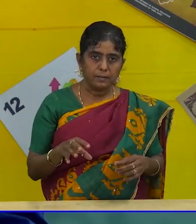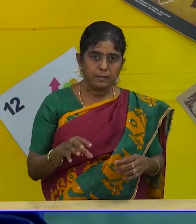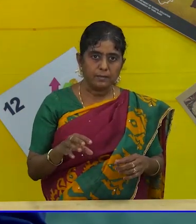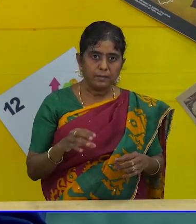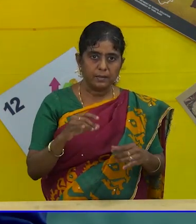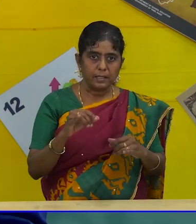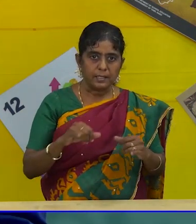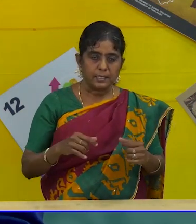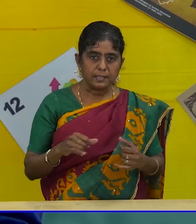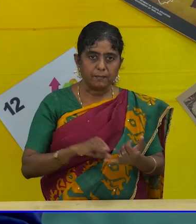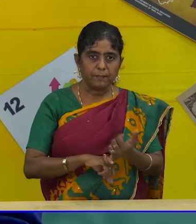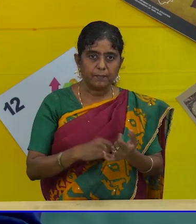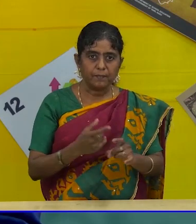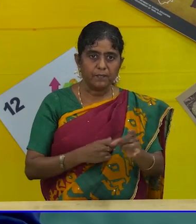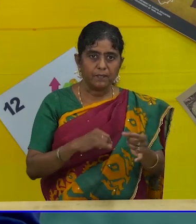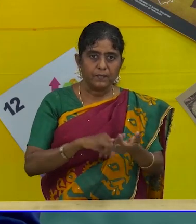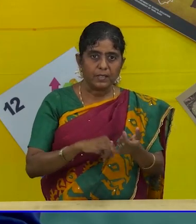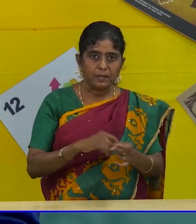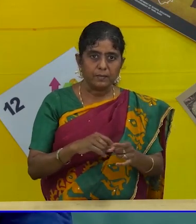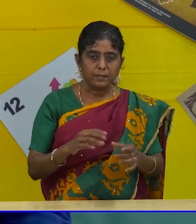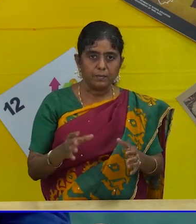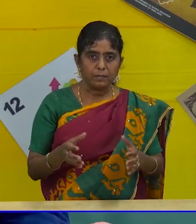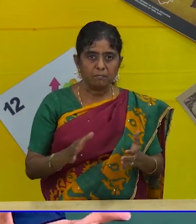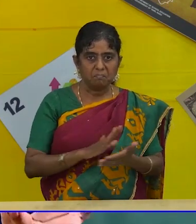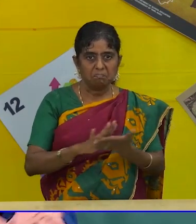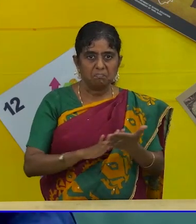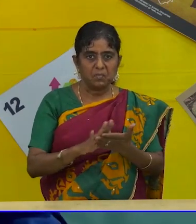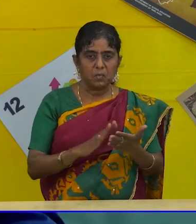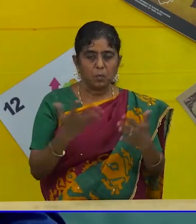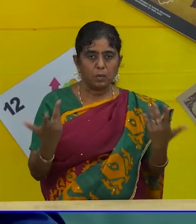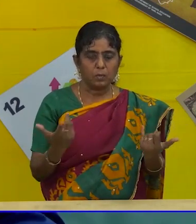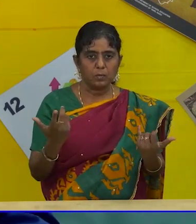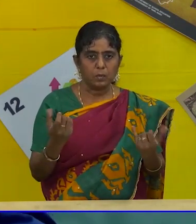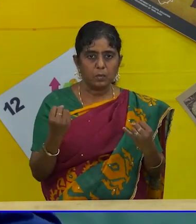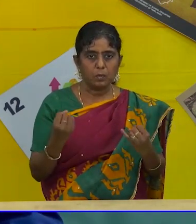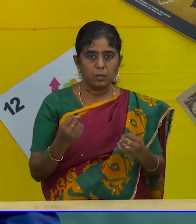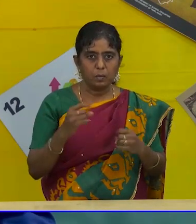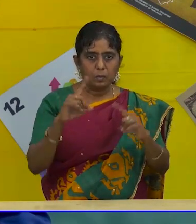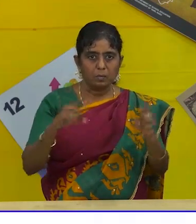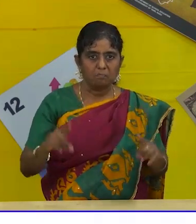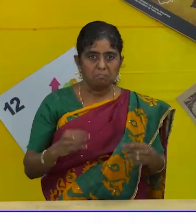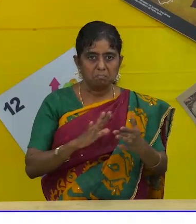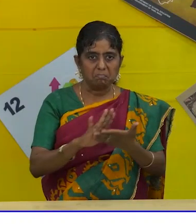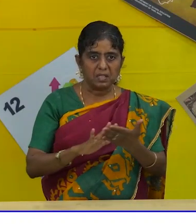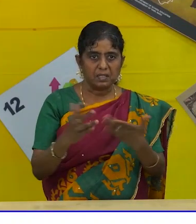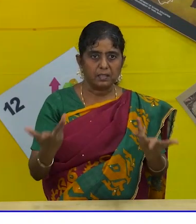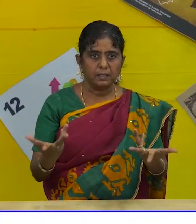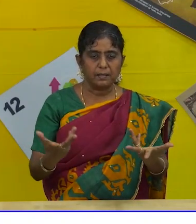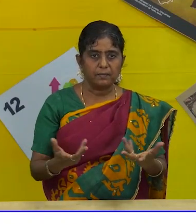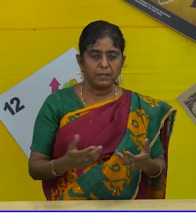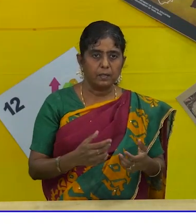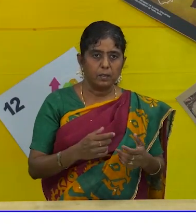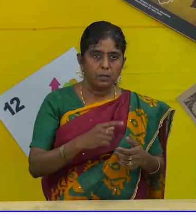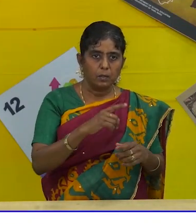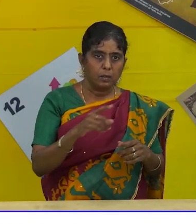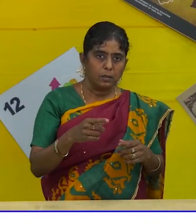the system of linear equation of three variables may have no solution also. When it is possible, yes, if the